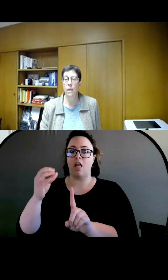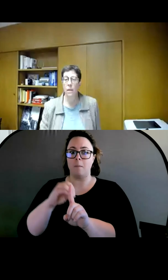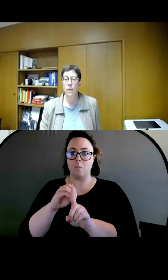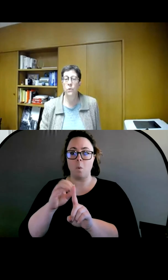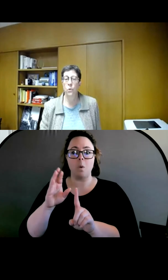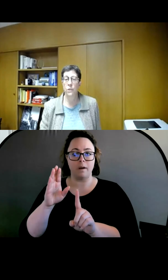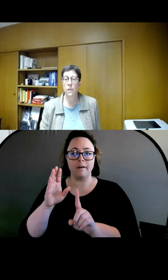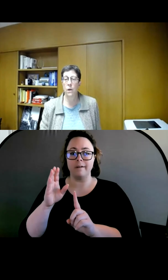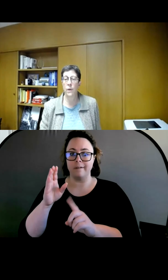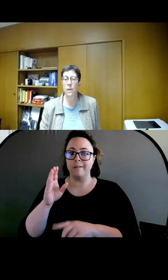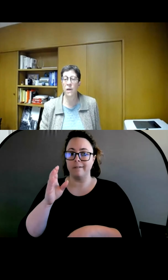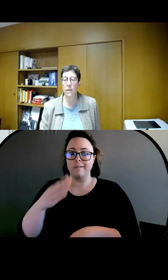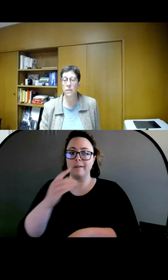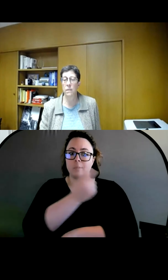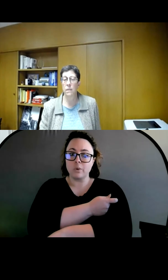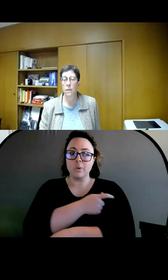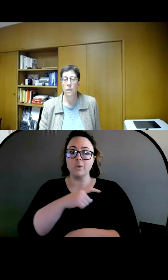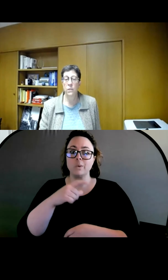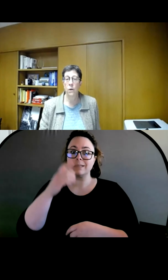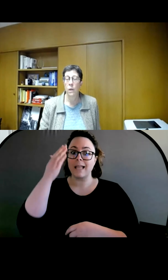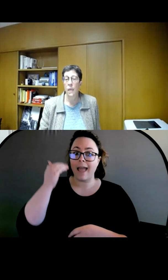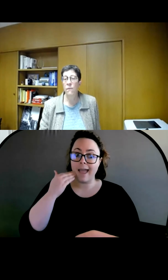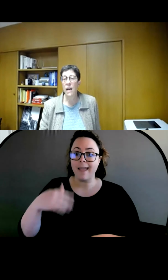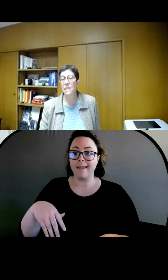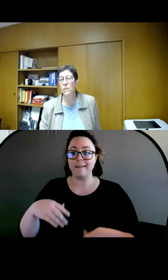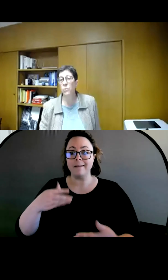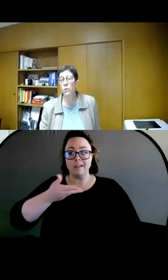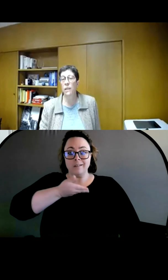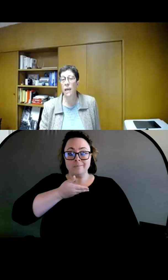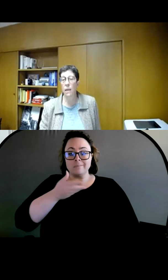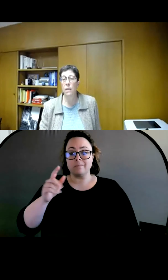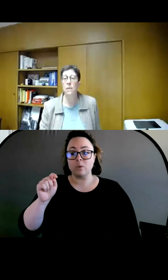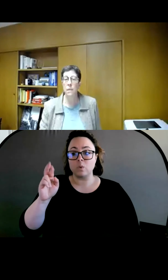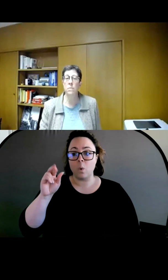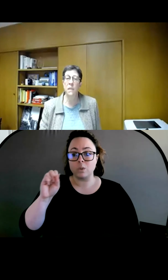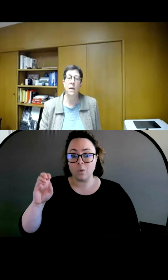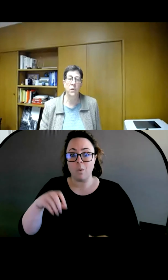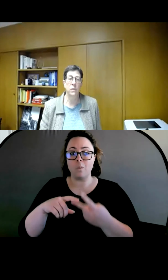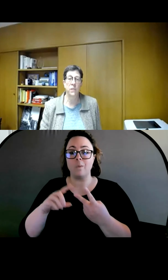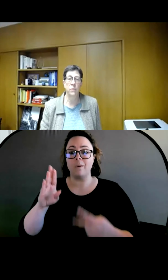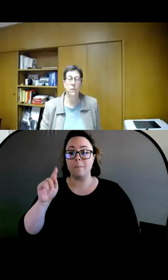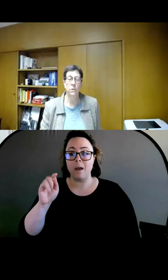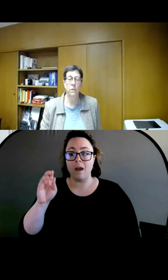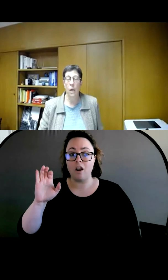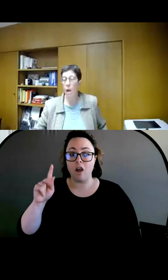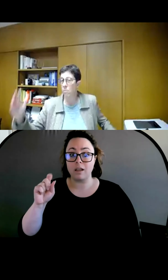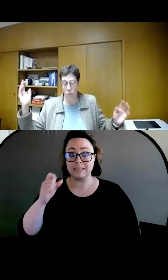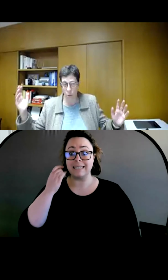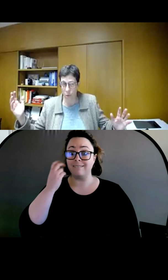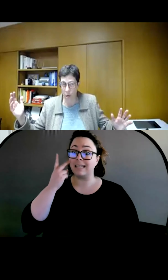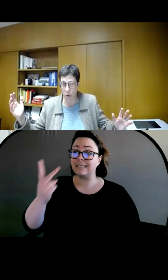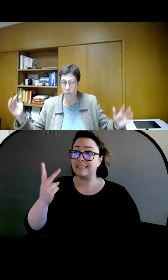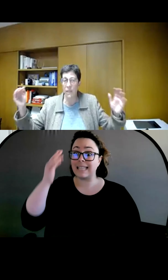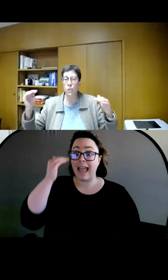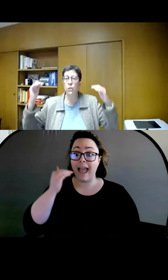head, torso, and buttocks. So if I see a bruise on the head, does it mean that person was abused?